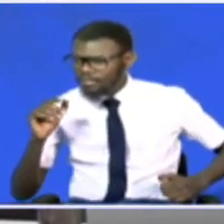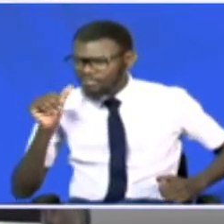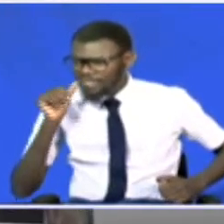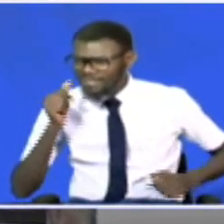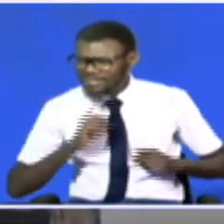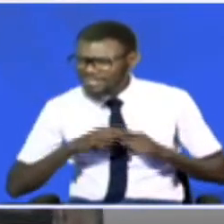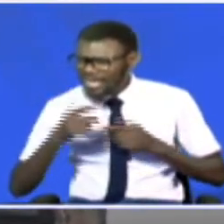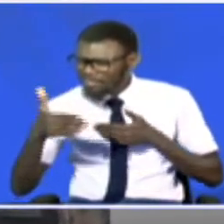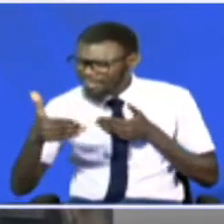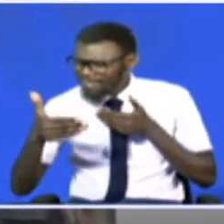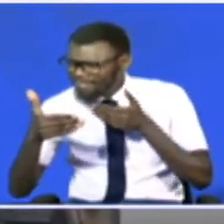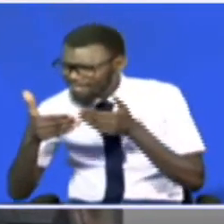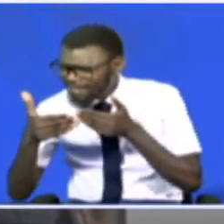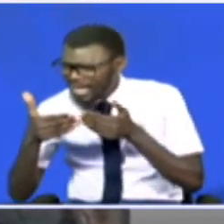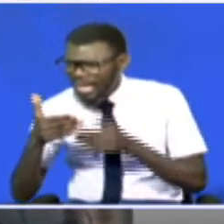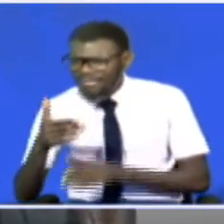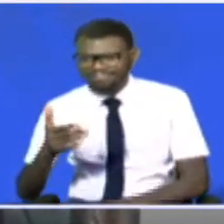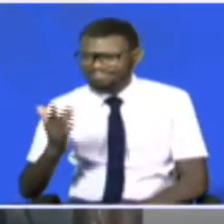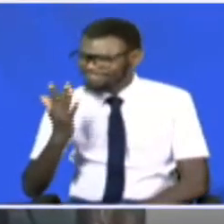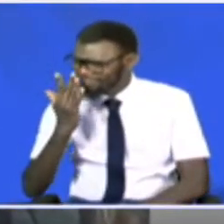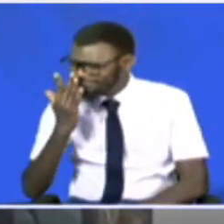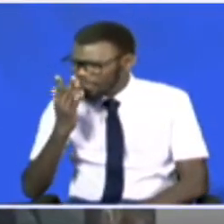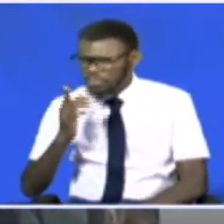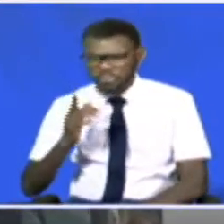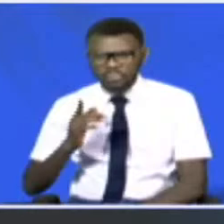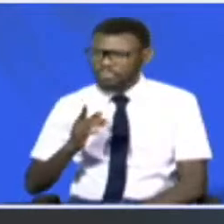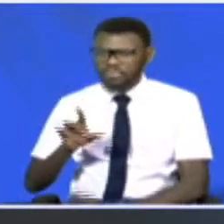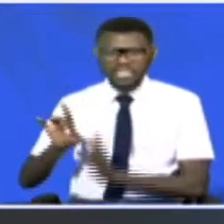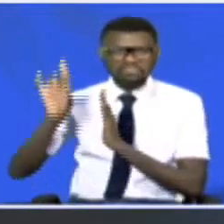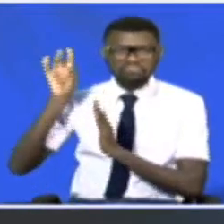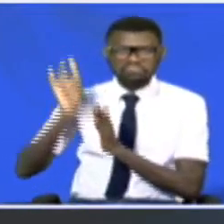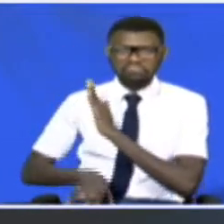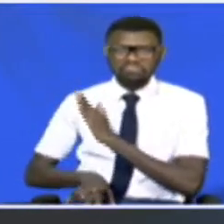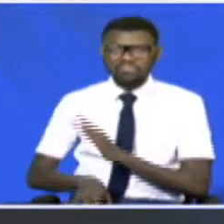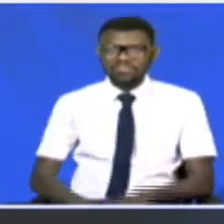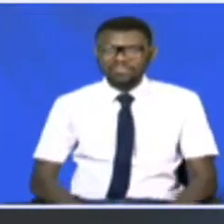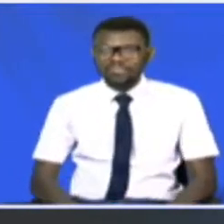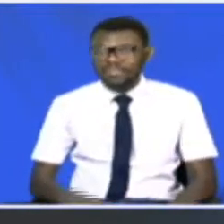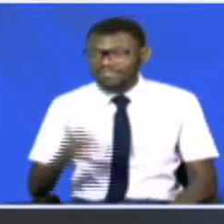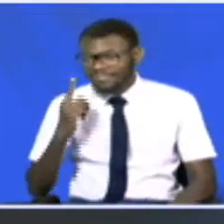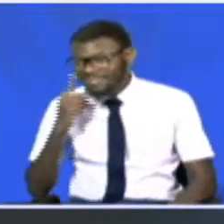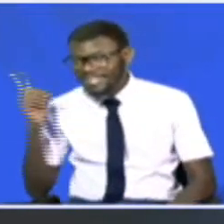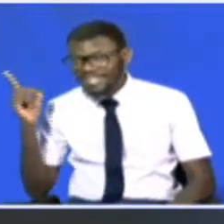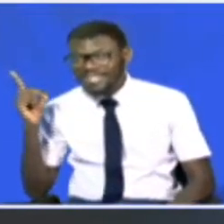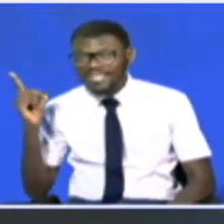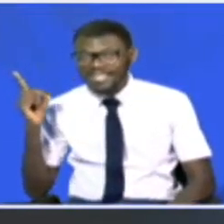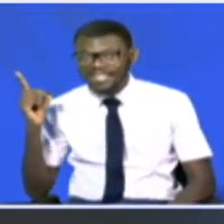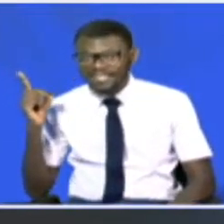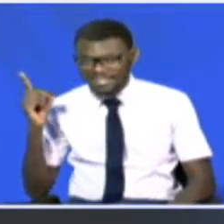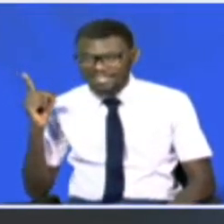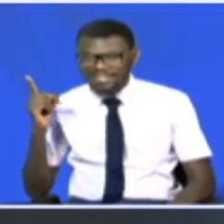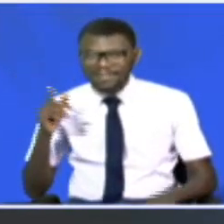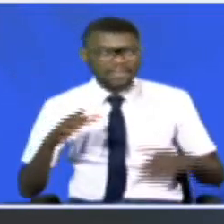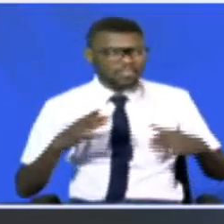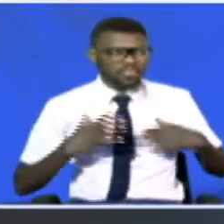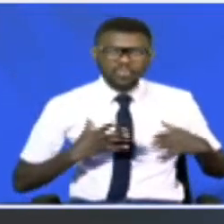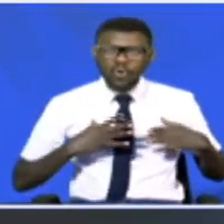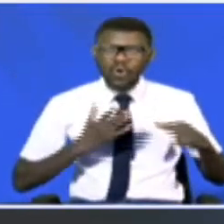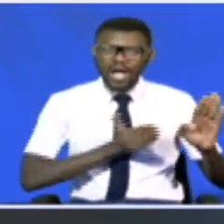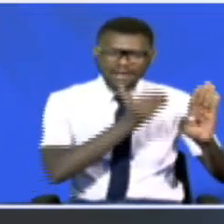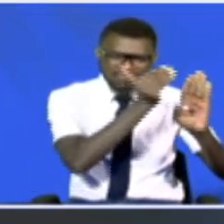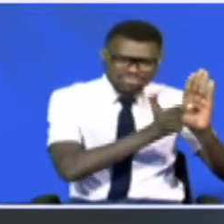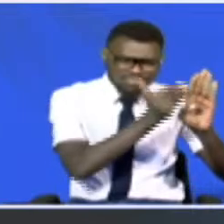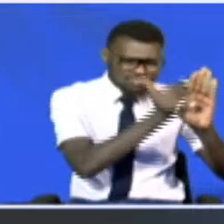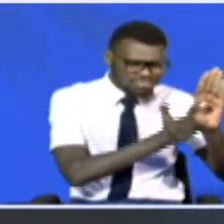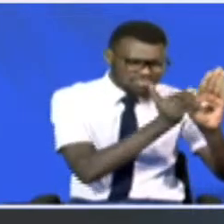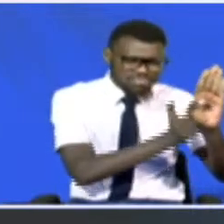after going closer that they were far from good. This is what happens when you listen to someone who tells you,